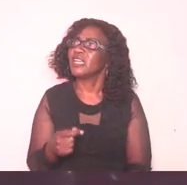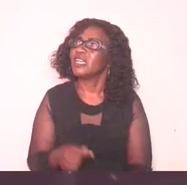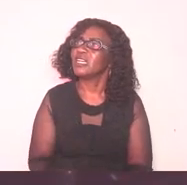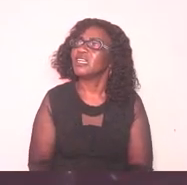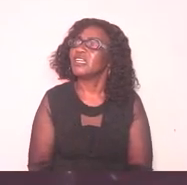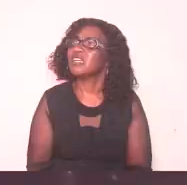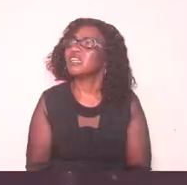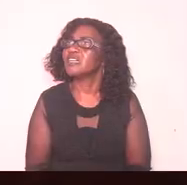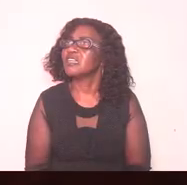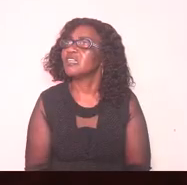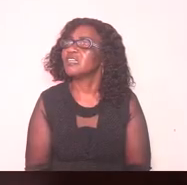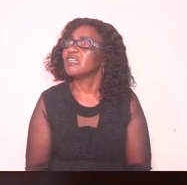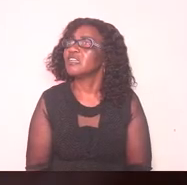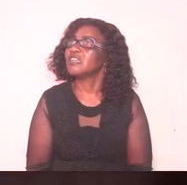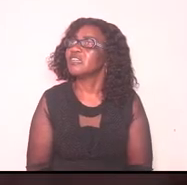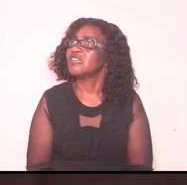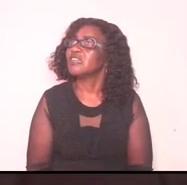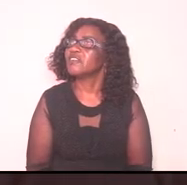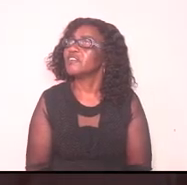a Vuzu party?